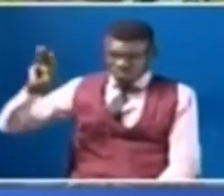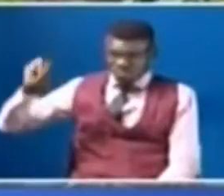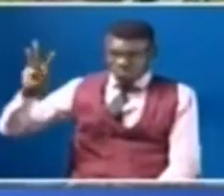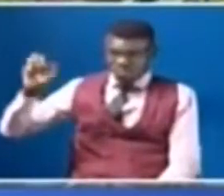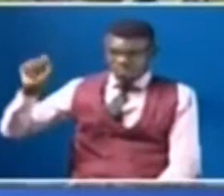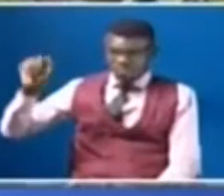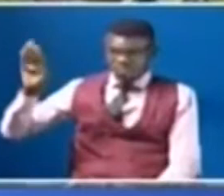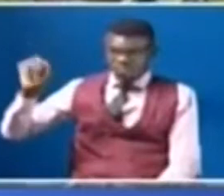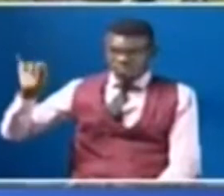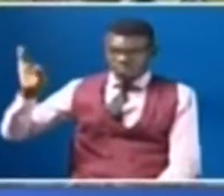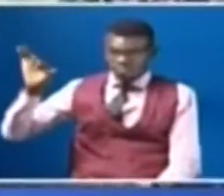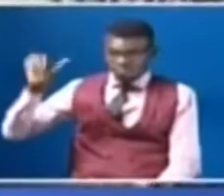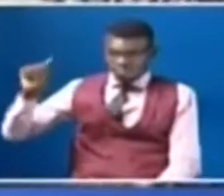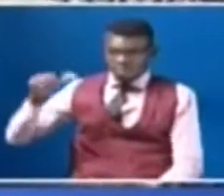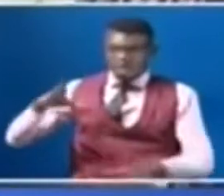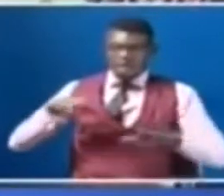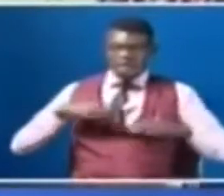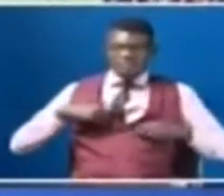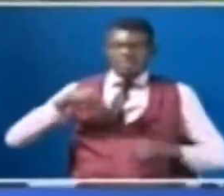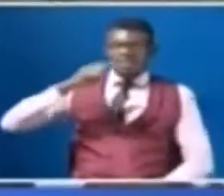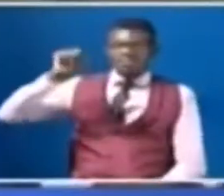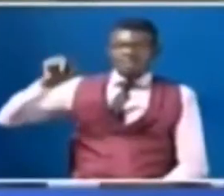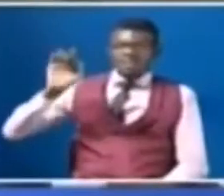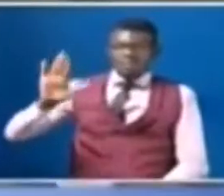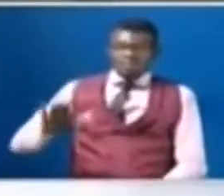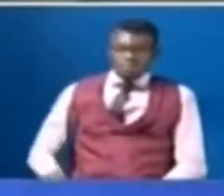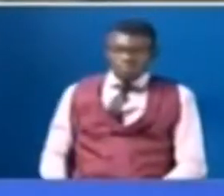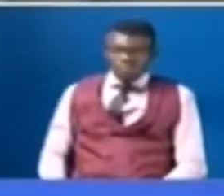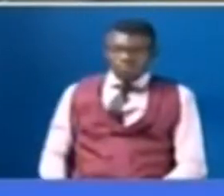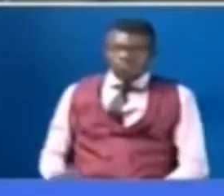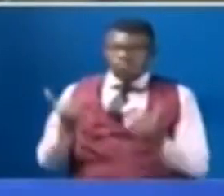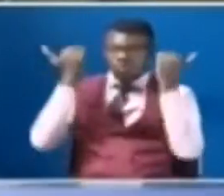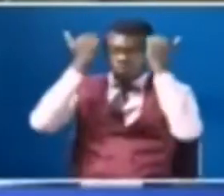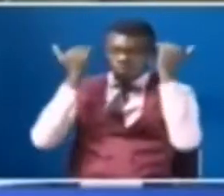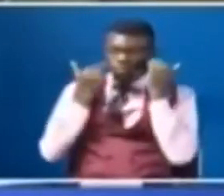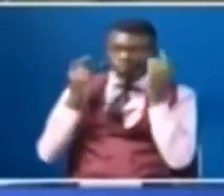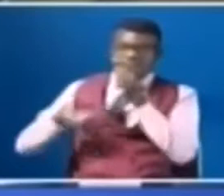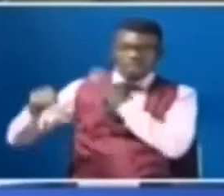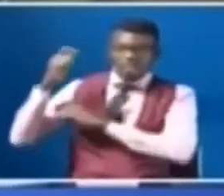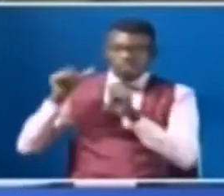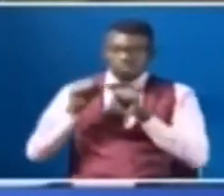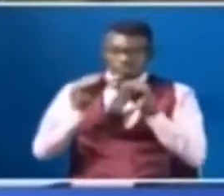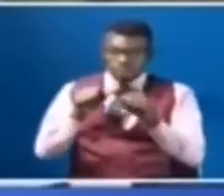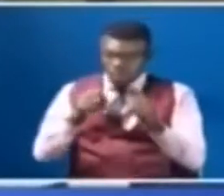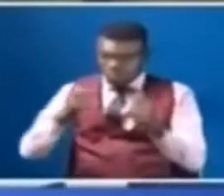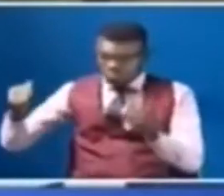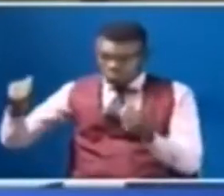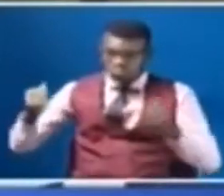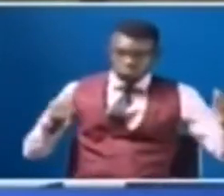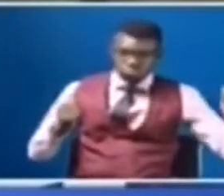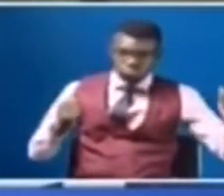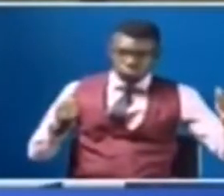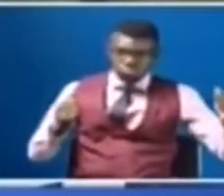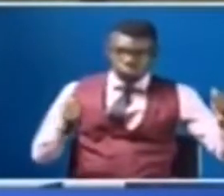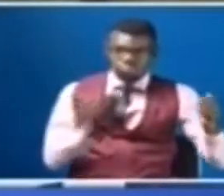and own up to the mistake. The traditional court continues this way, with both sides making submissions.